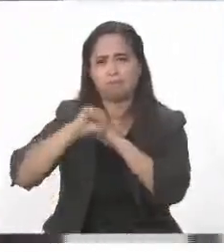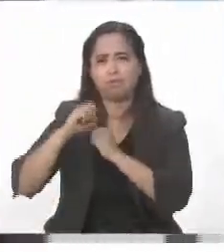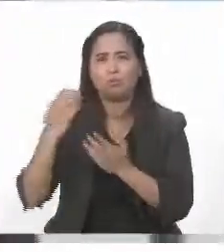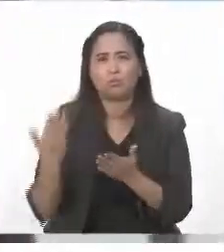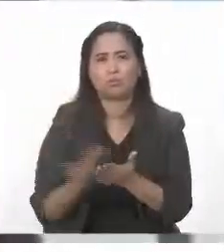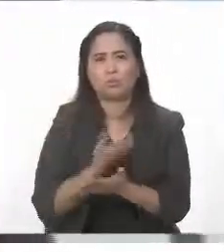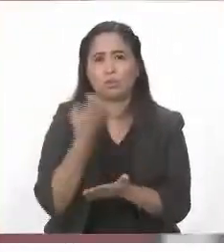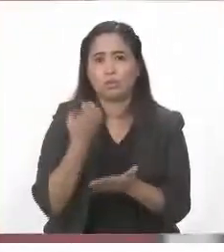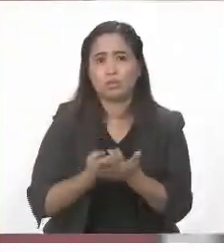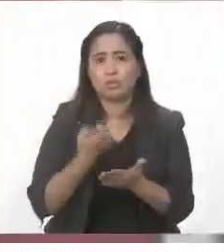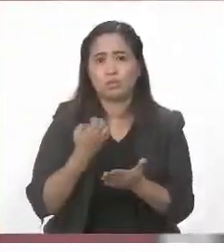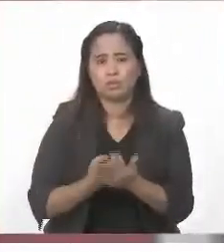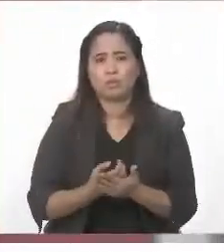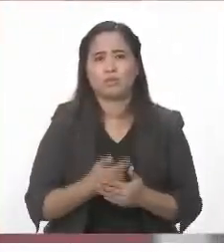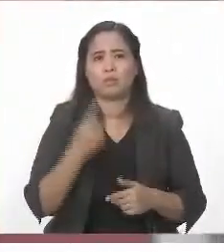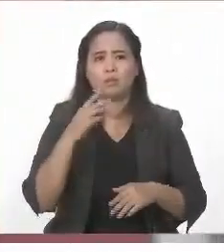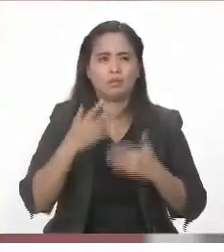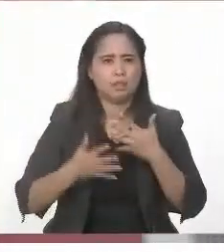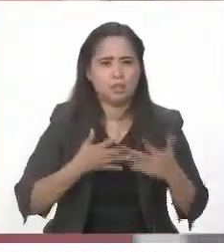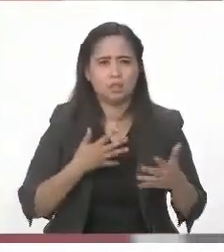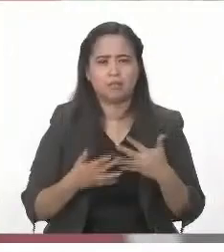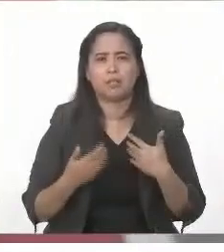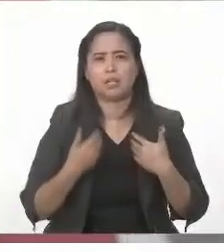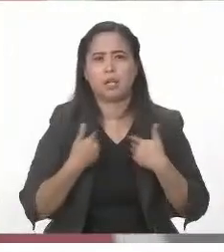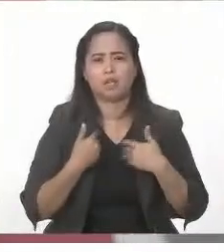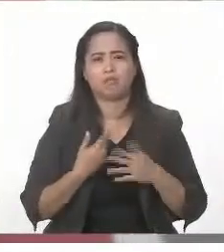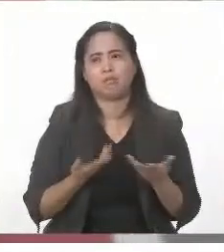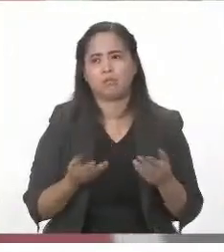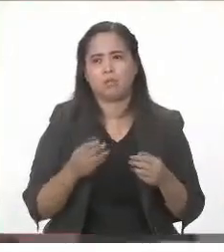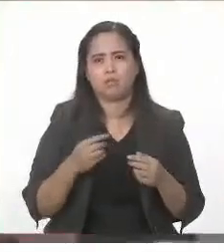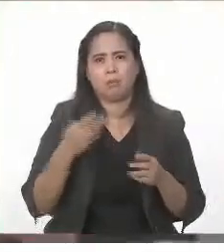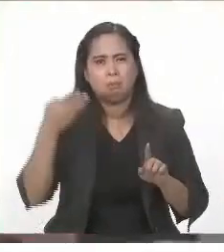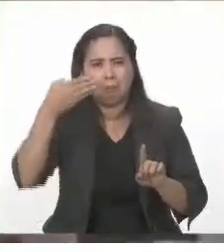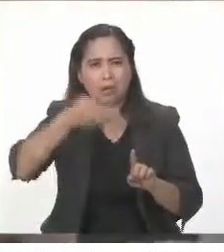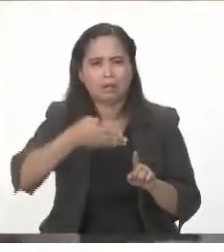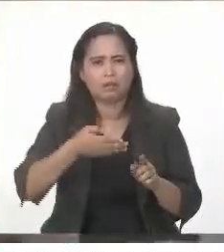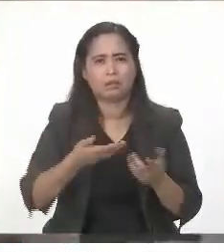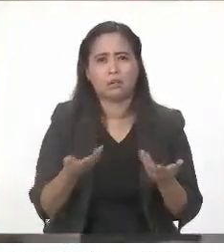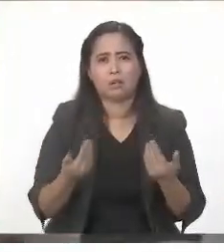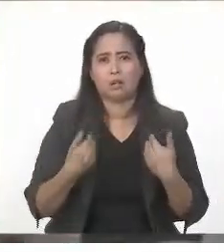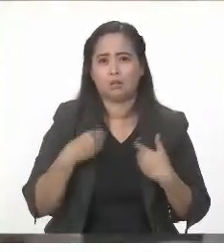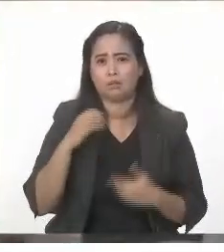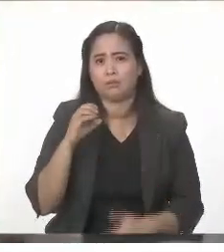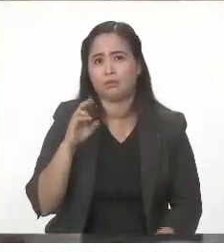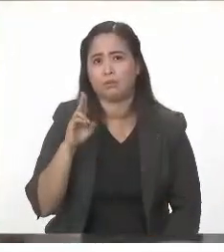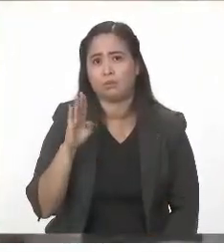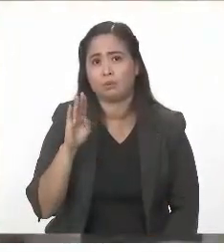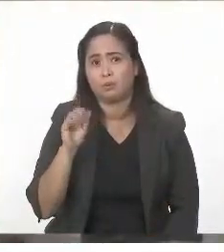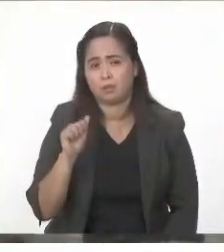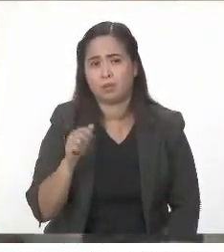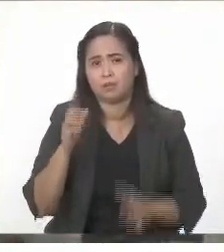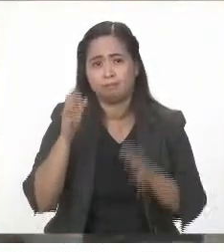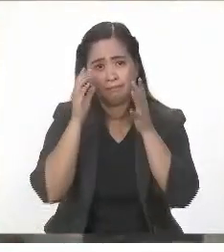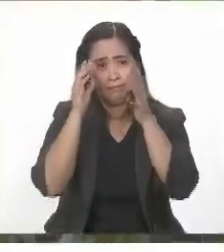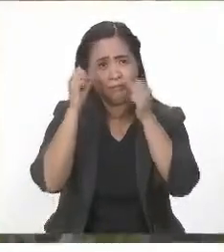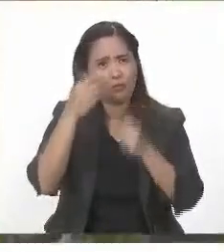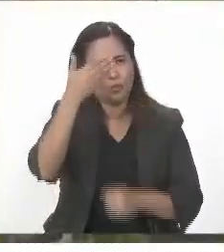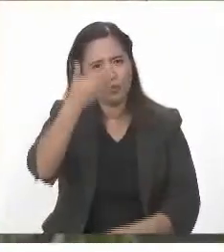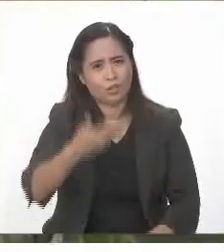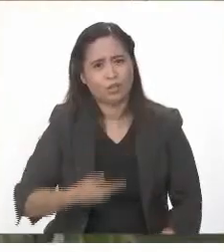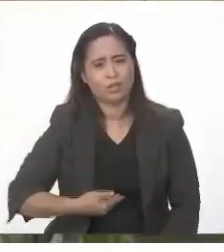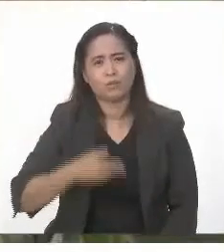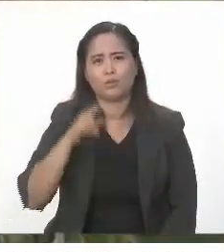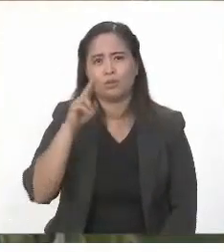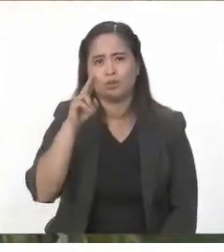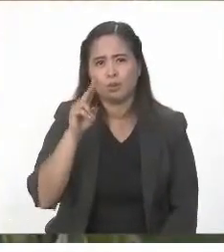world order amid warnings of growing polarization. During the summit, Cuban President Miguel Díaz-Canel welcomes United Nations